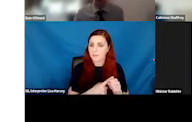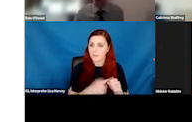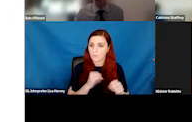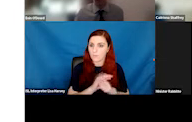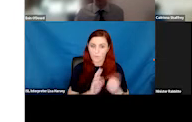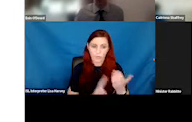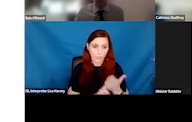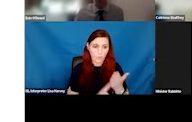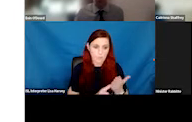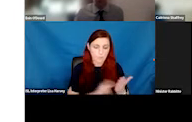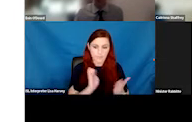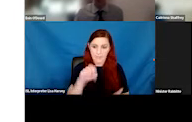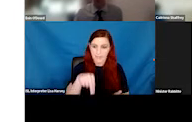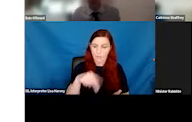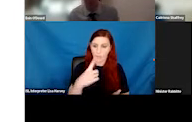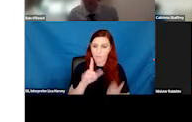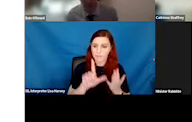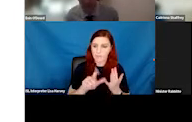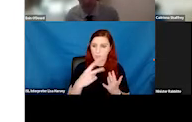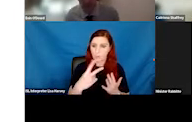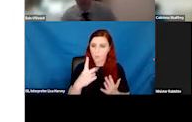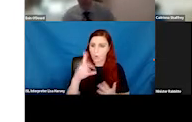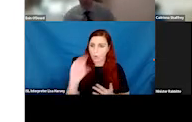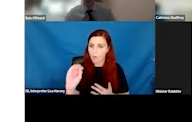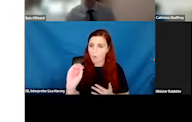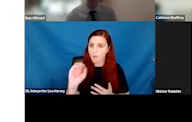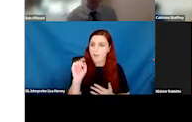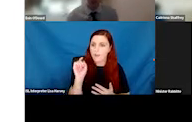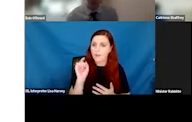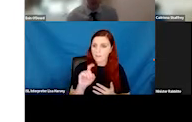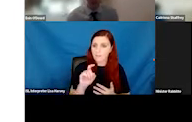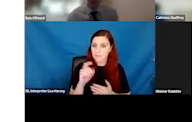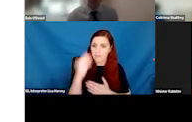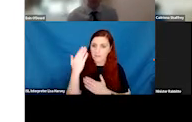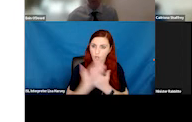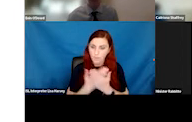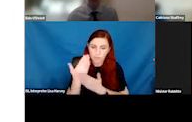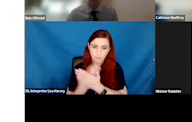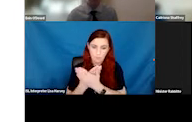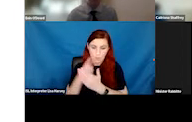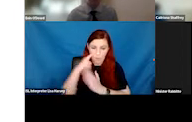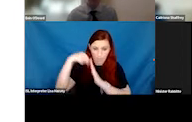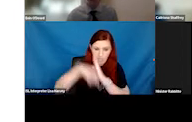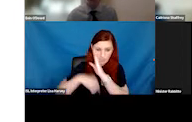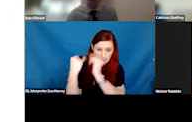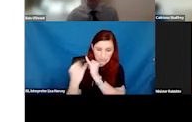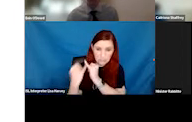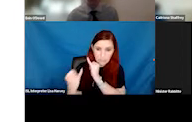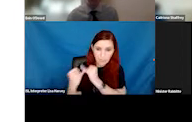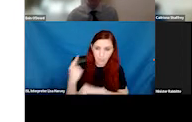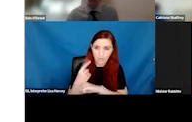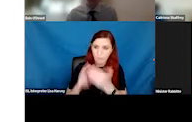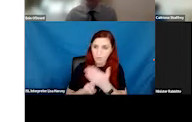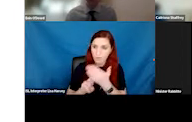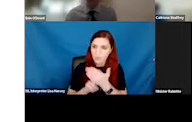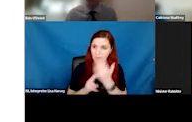of 17210, which is a fantastic document when you look at all of the depth and detail for the use of the